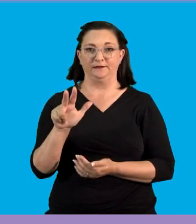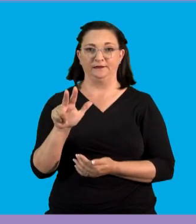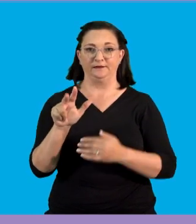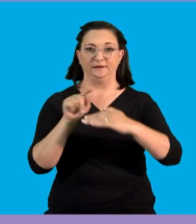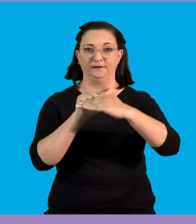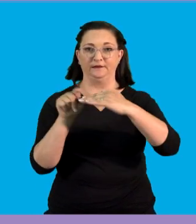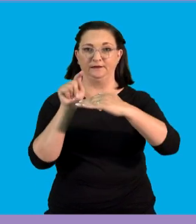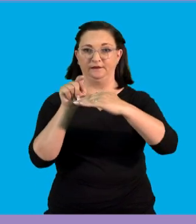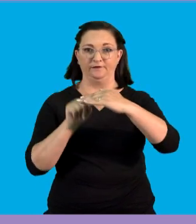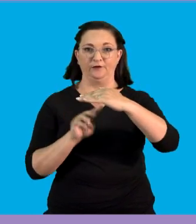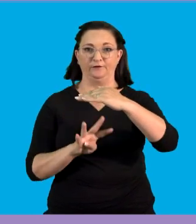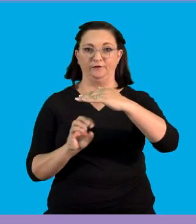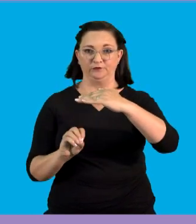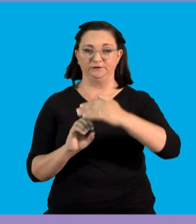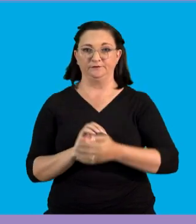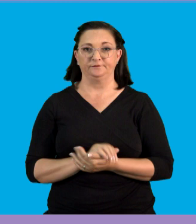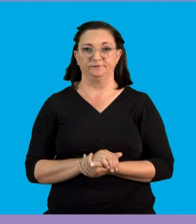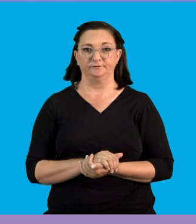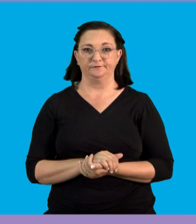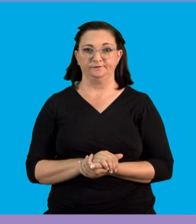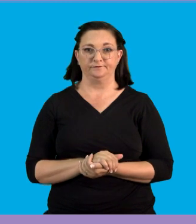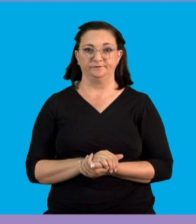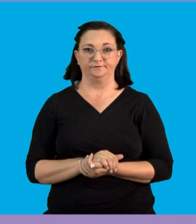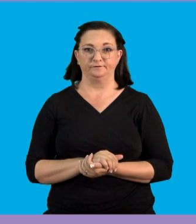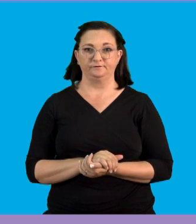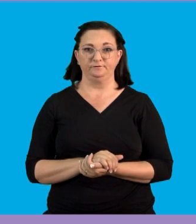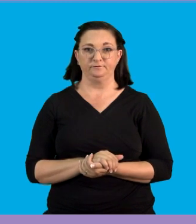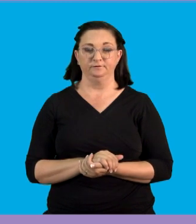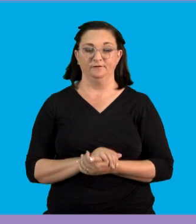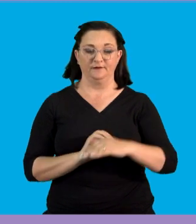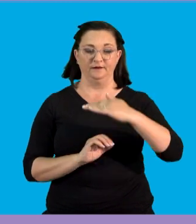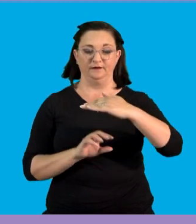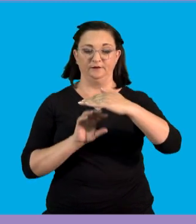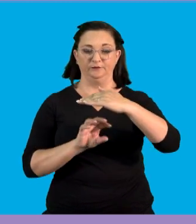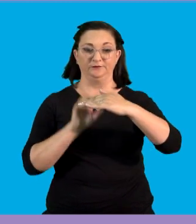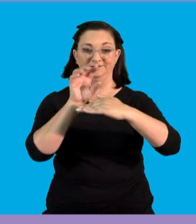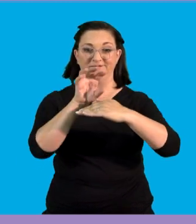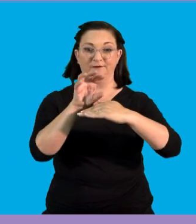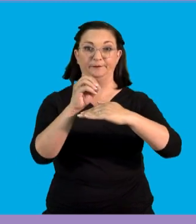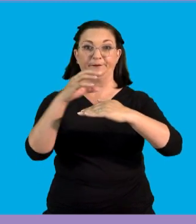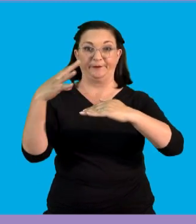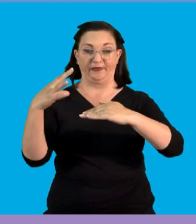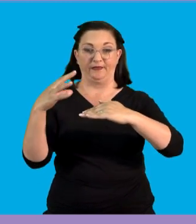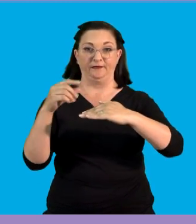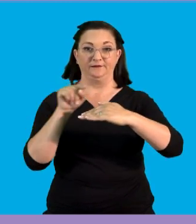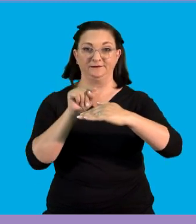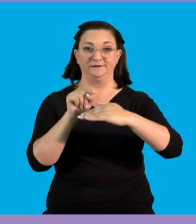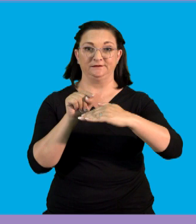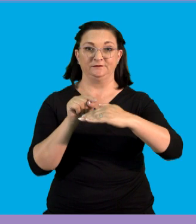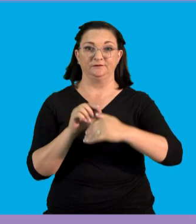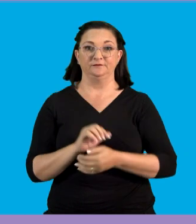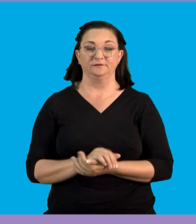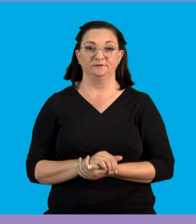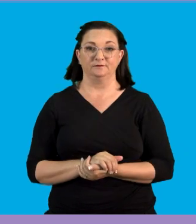498 divided by 40. And because that is an improper fraction, because the numerator is bigger than